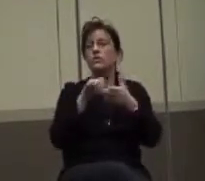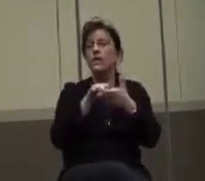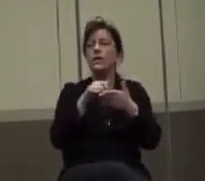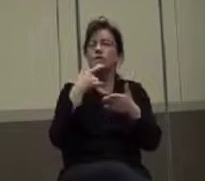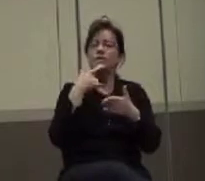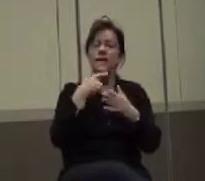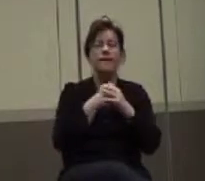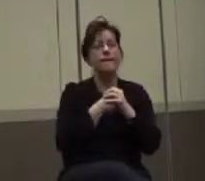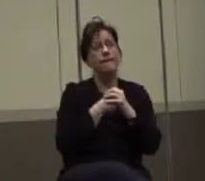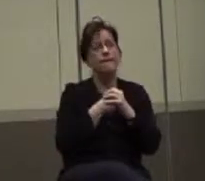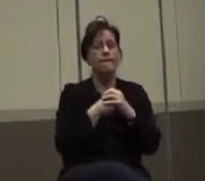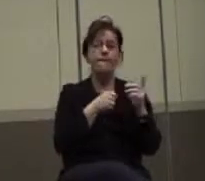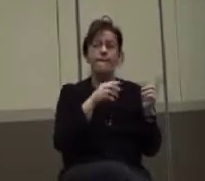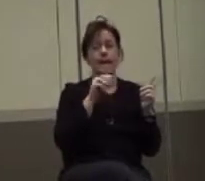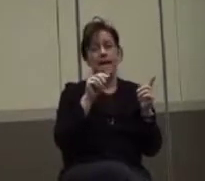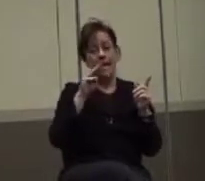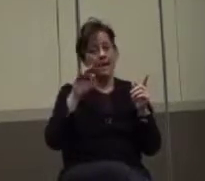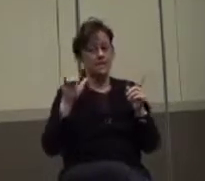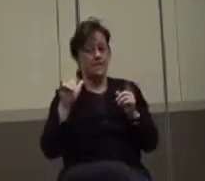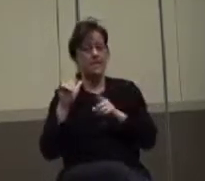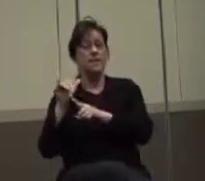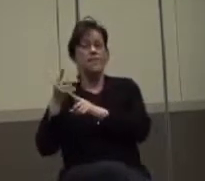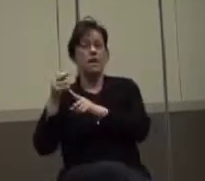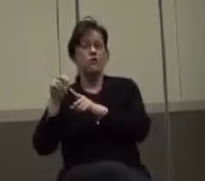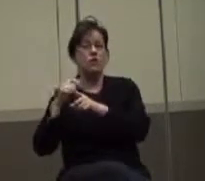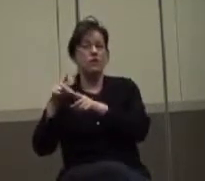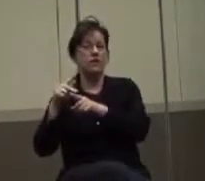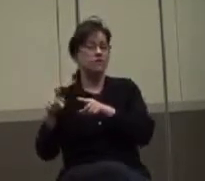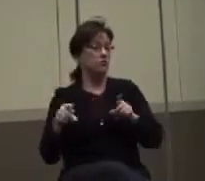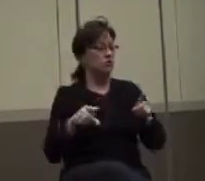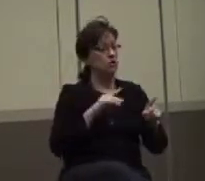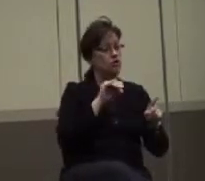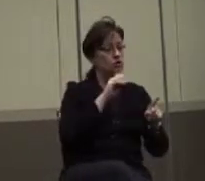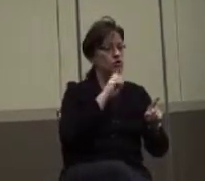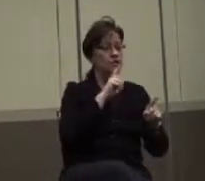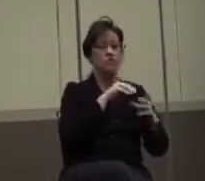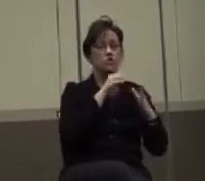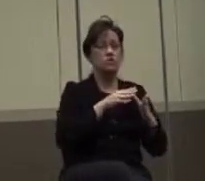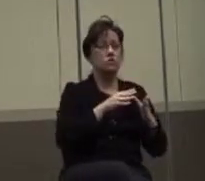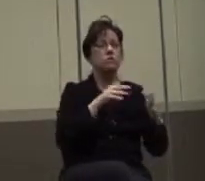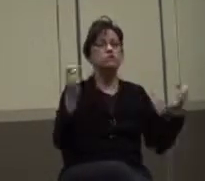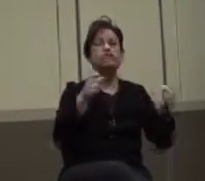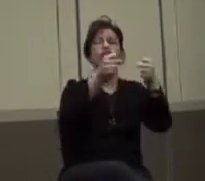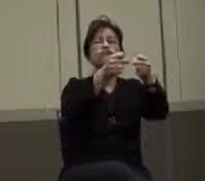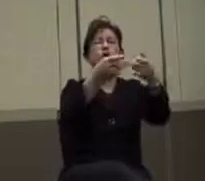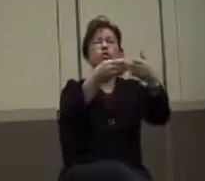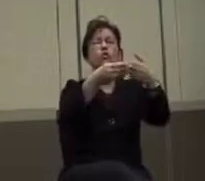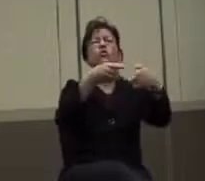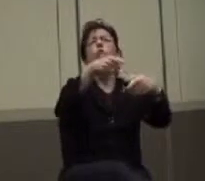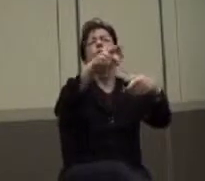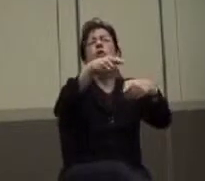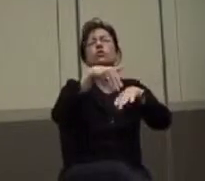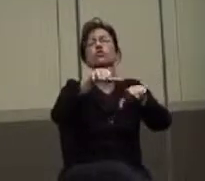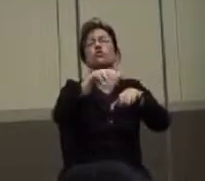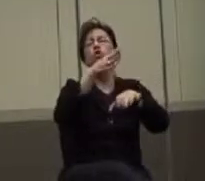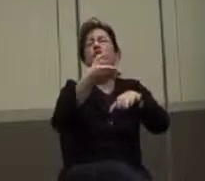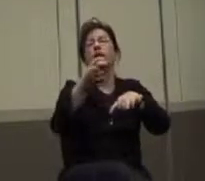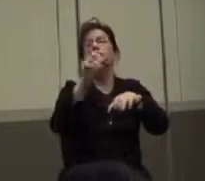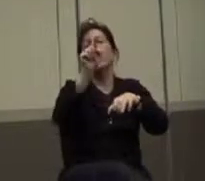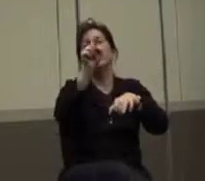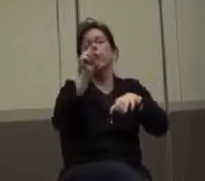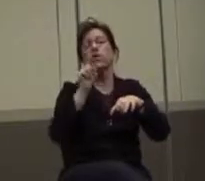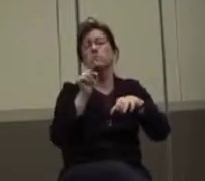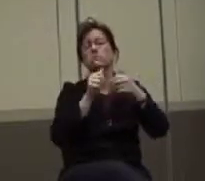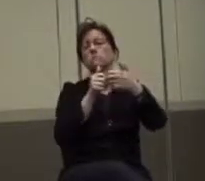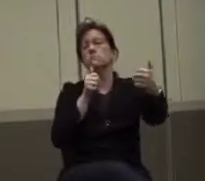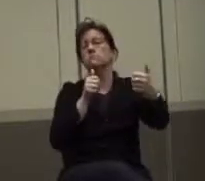here's a paraprofessional, Jill's a student, we have a corner back there. And you go do your thing back there, right? And it has nothing to do with